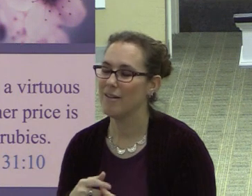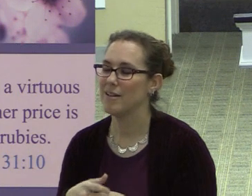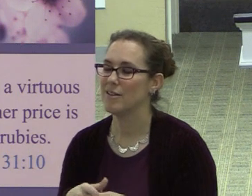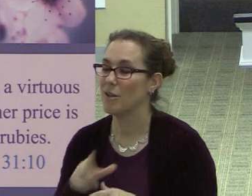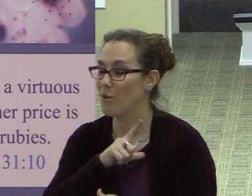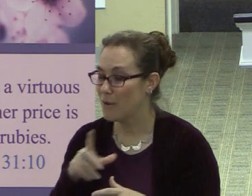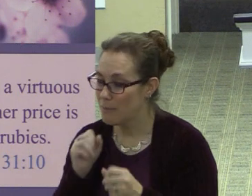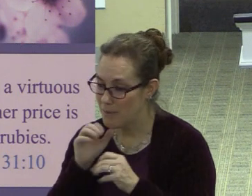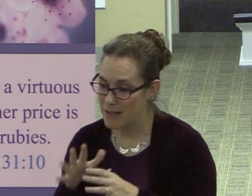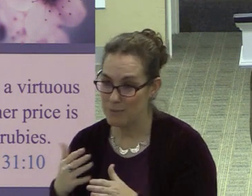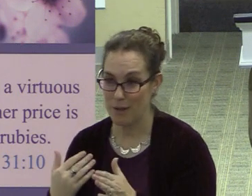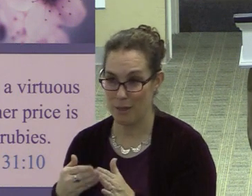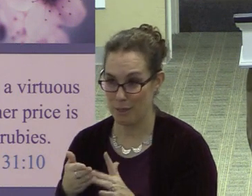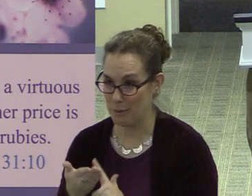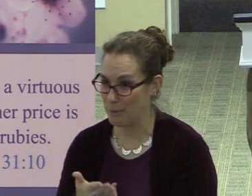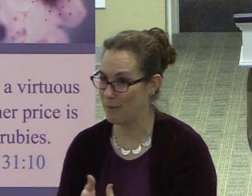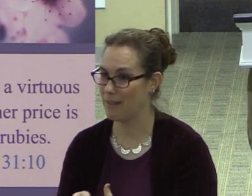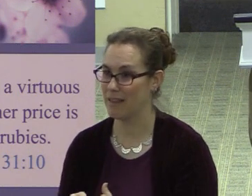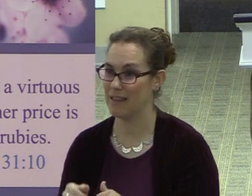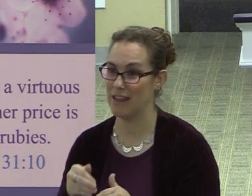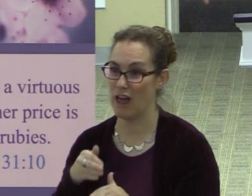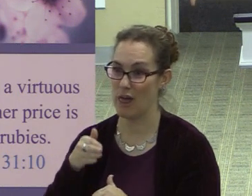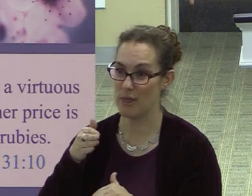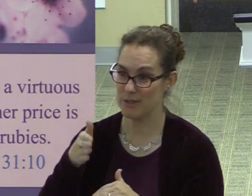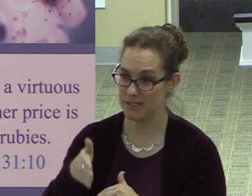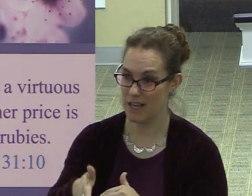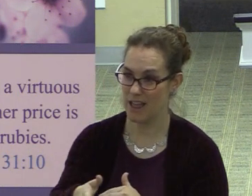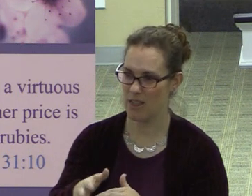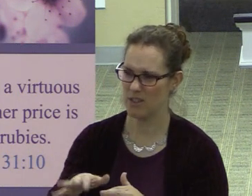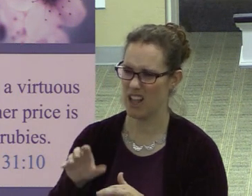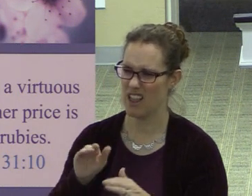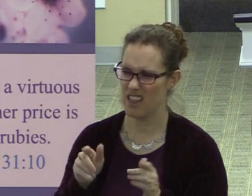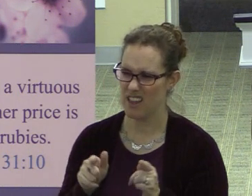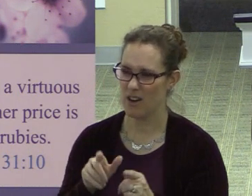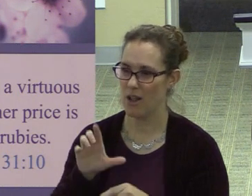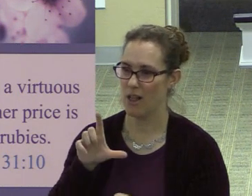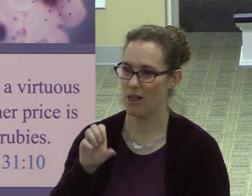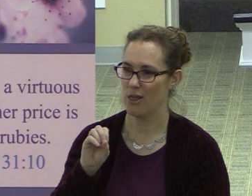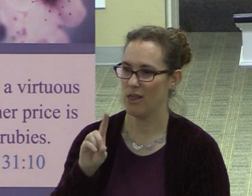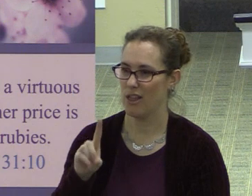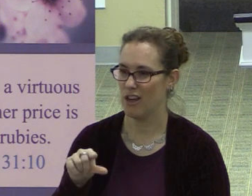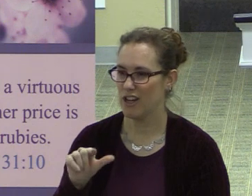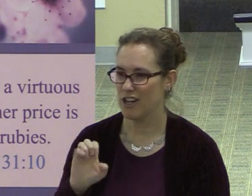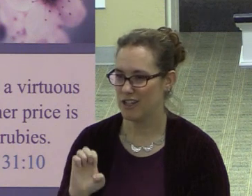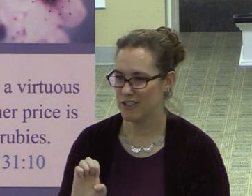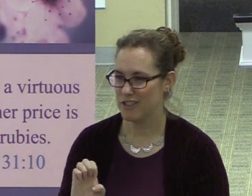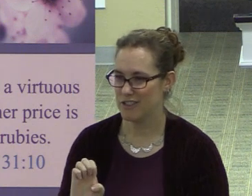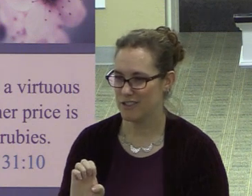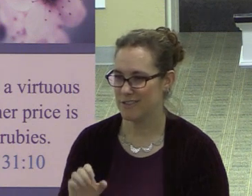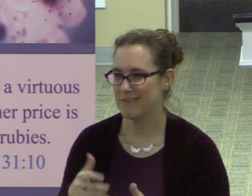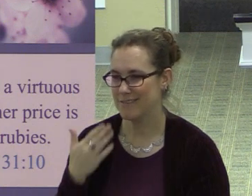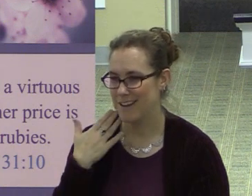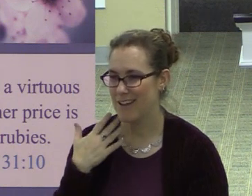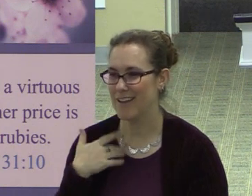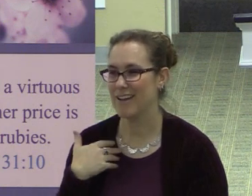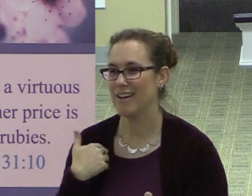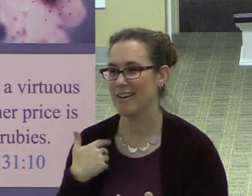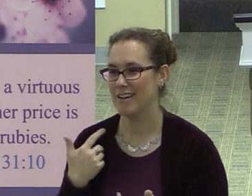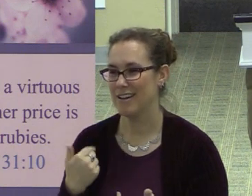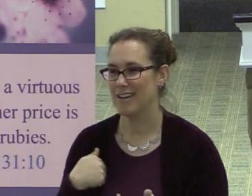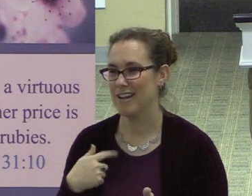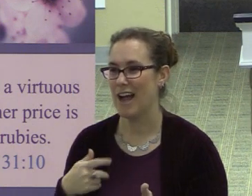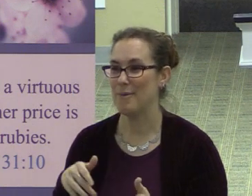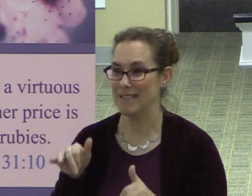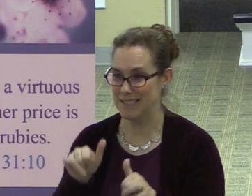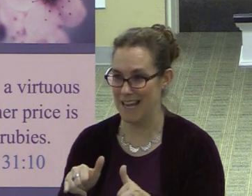through that. And on the other side down, there had to be a little lodge. And I knew we're on the downhill side, like, we got it now. I got out of the motor, I went out. I went and stayed in